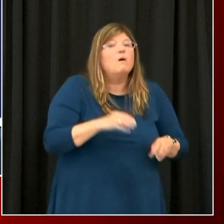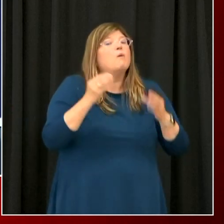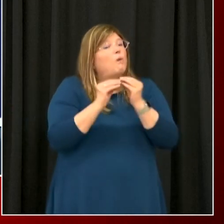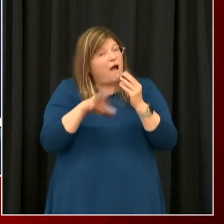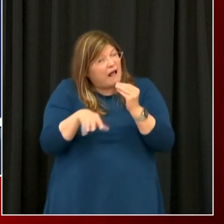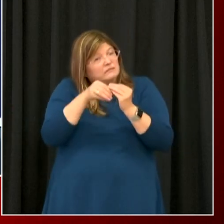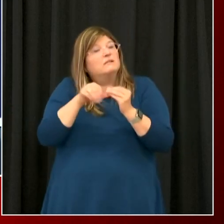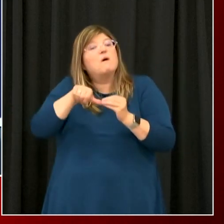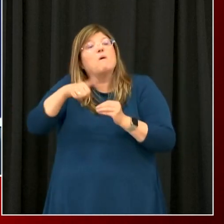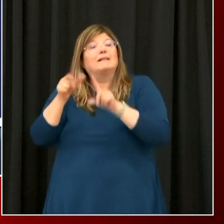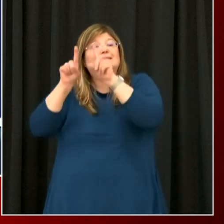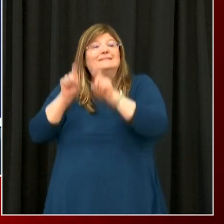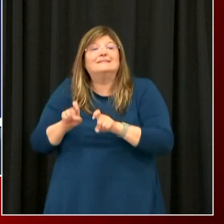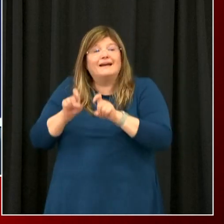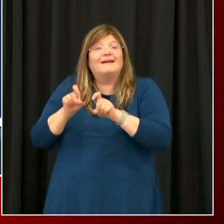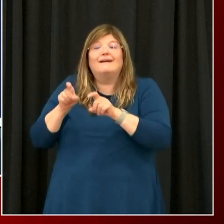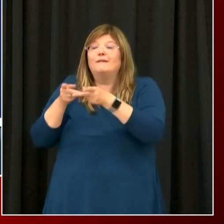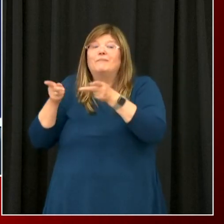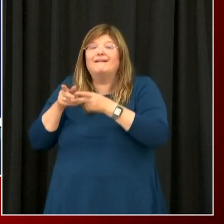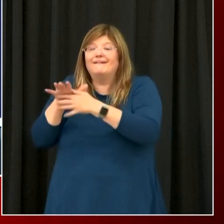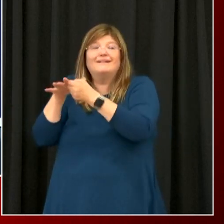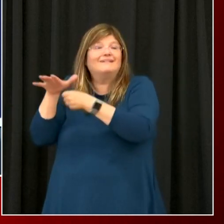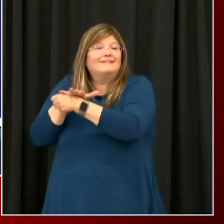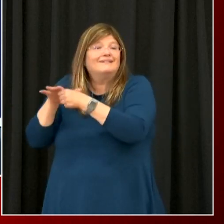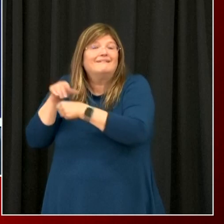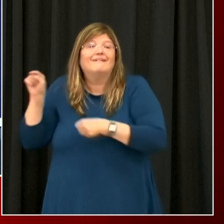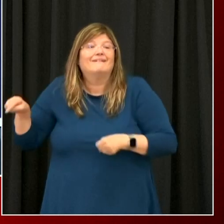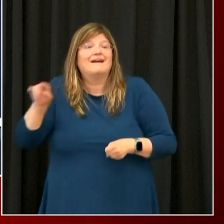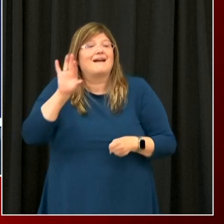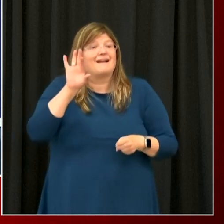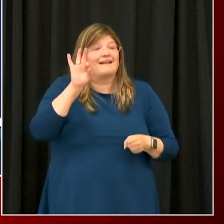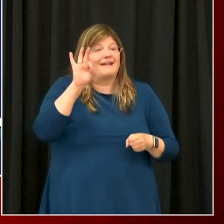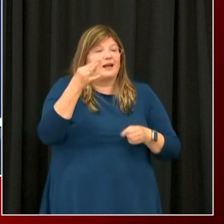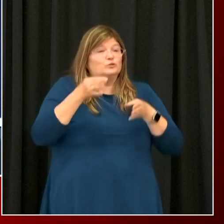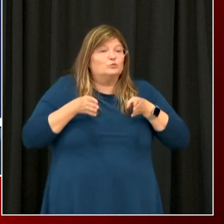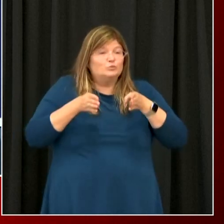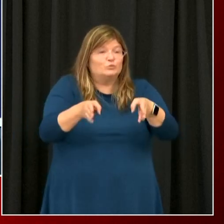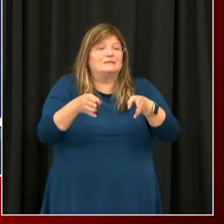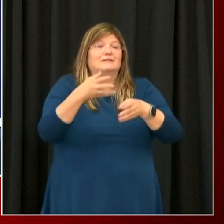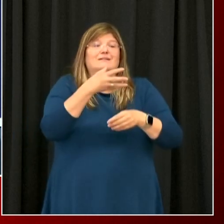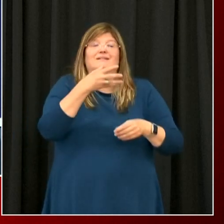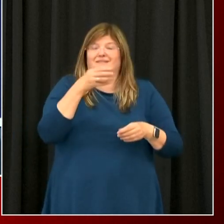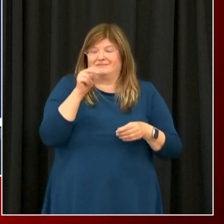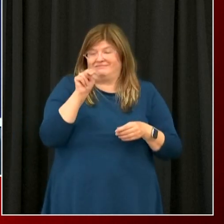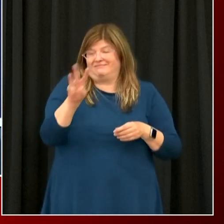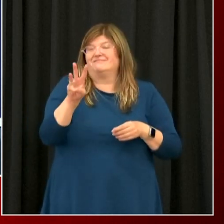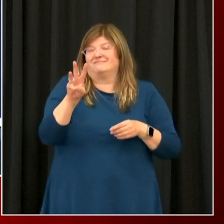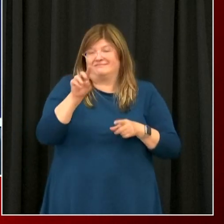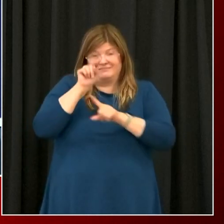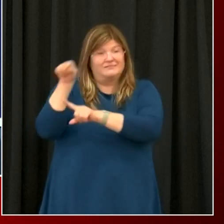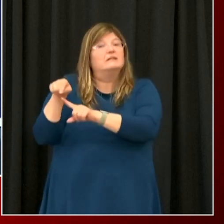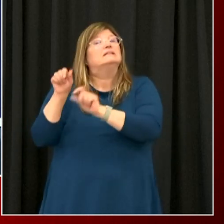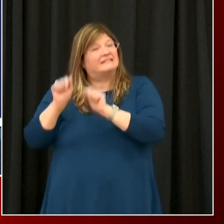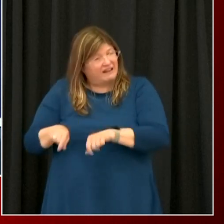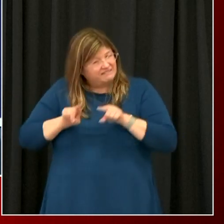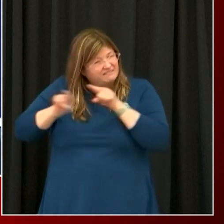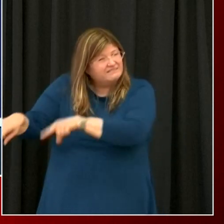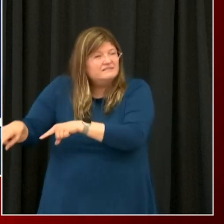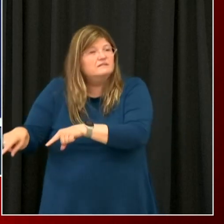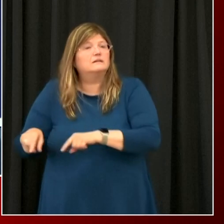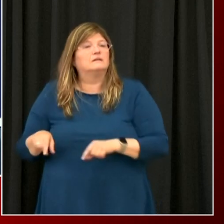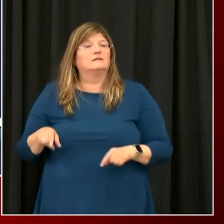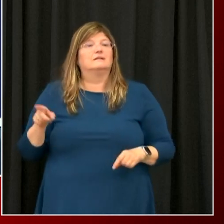on F Street Northwest, which does not require an appointment, are daytime test sites. So they run from 10